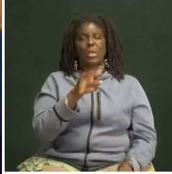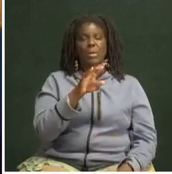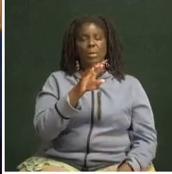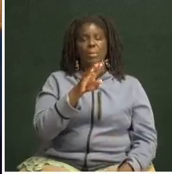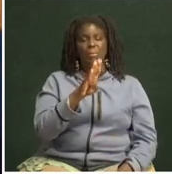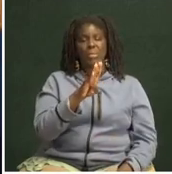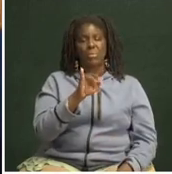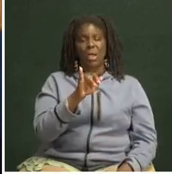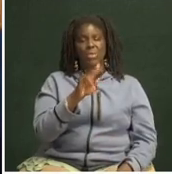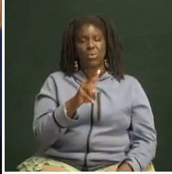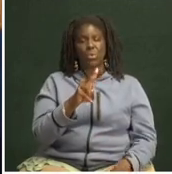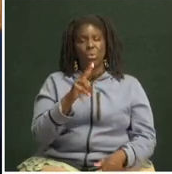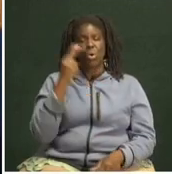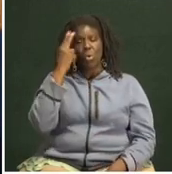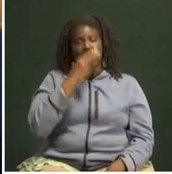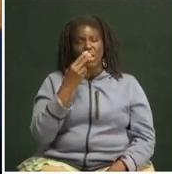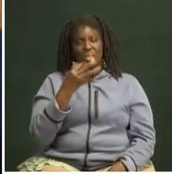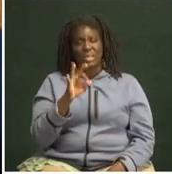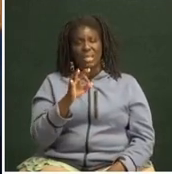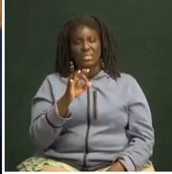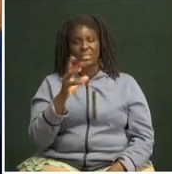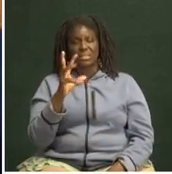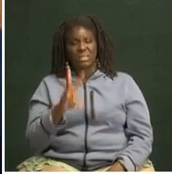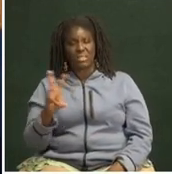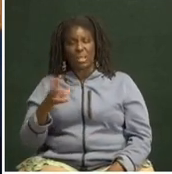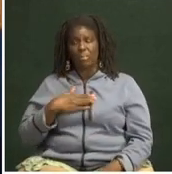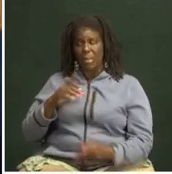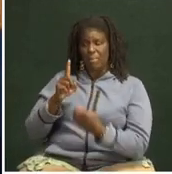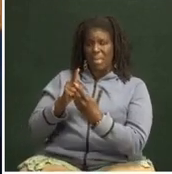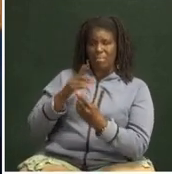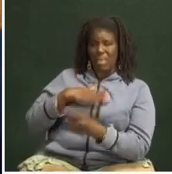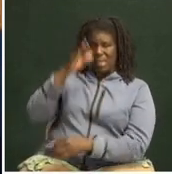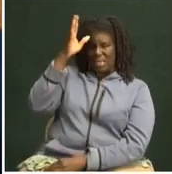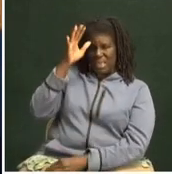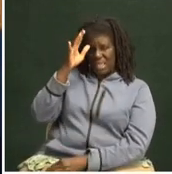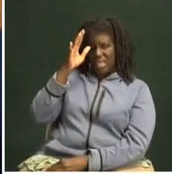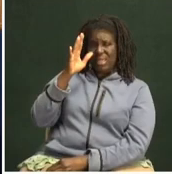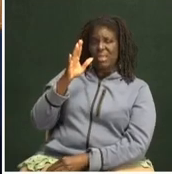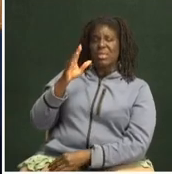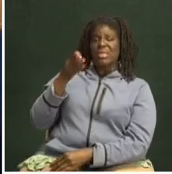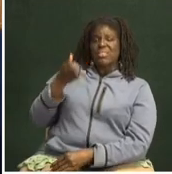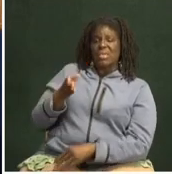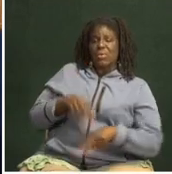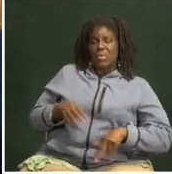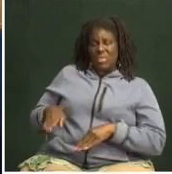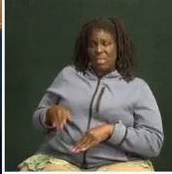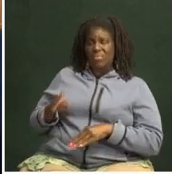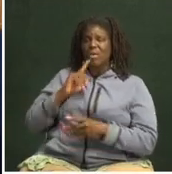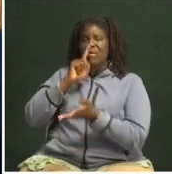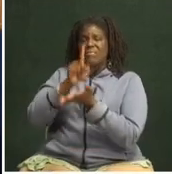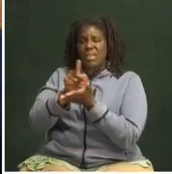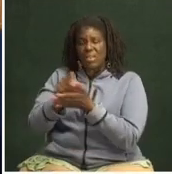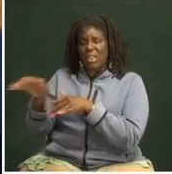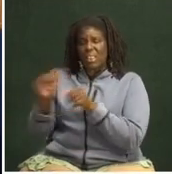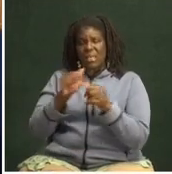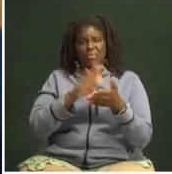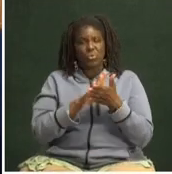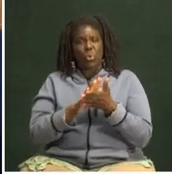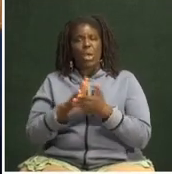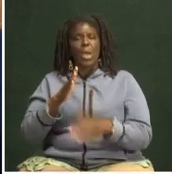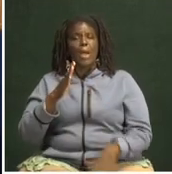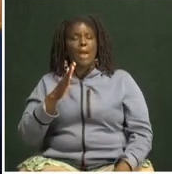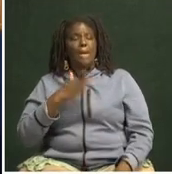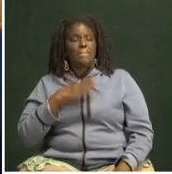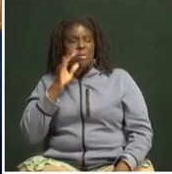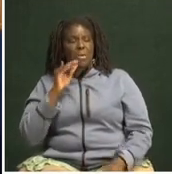1956. She met my dad while he was stationed there in the Navy. They fell in love, she left school, and she moved to his hometown